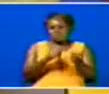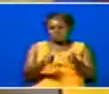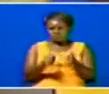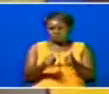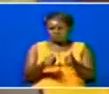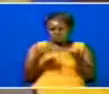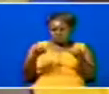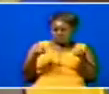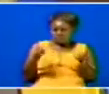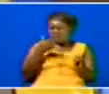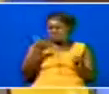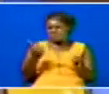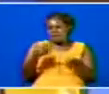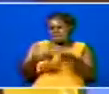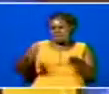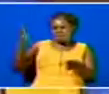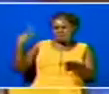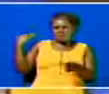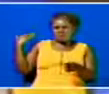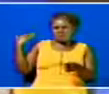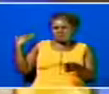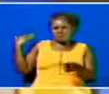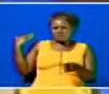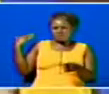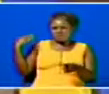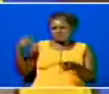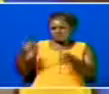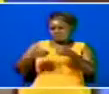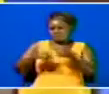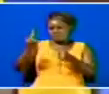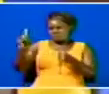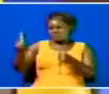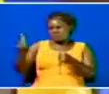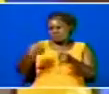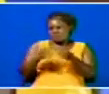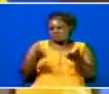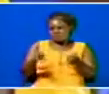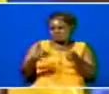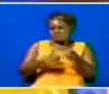now, he tried his best, because last year Derek won him 6-love, 6-love, but today